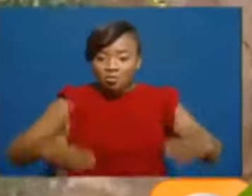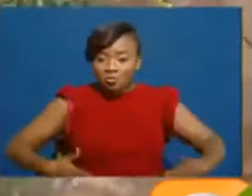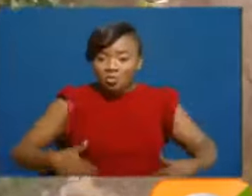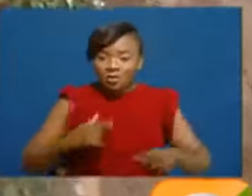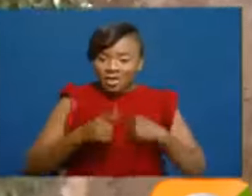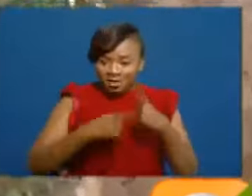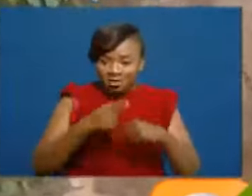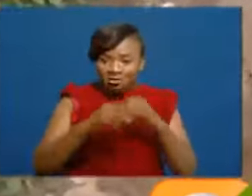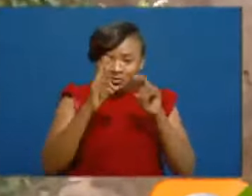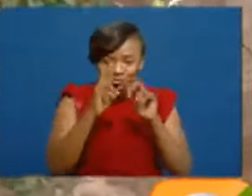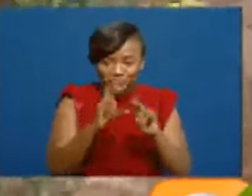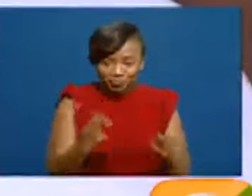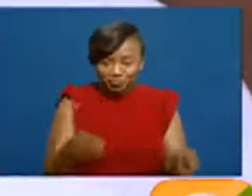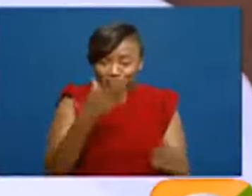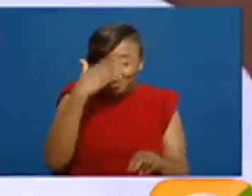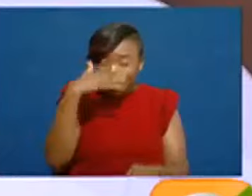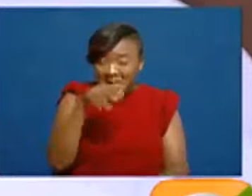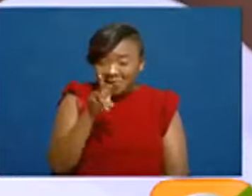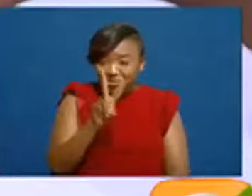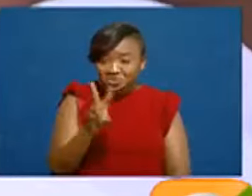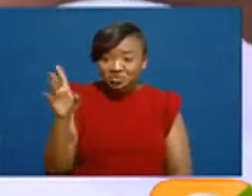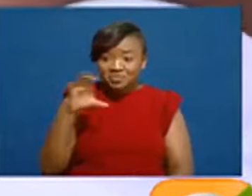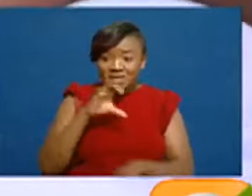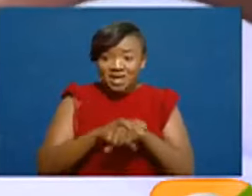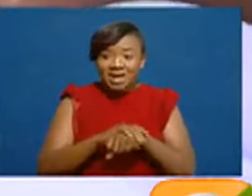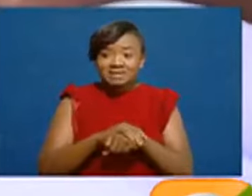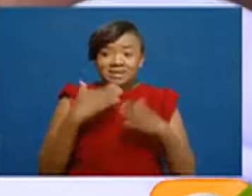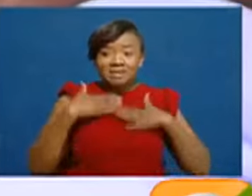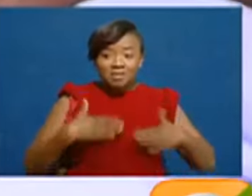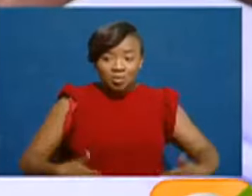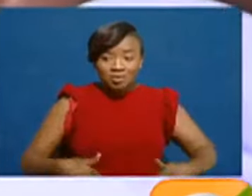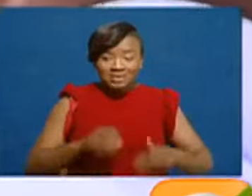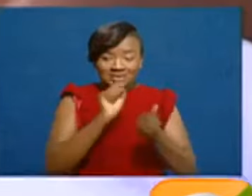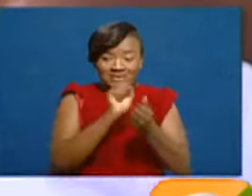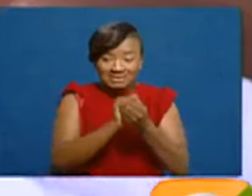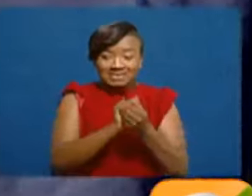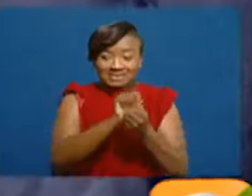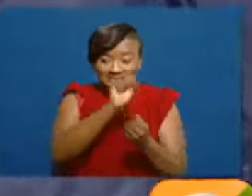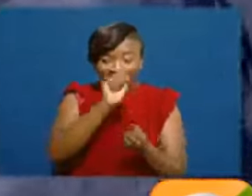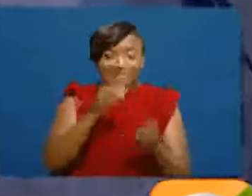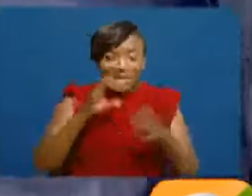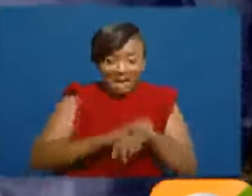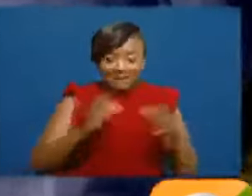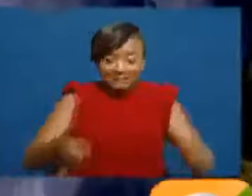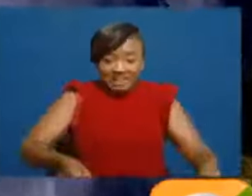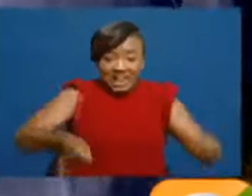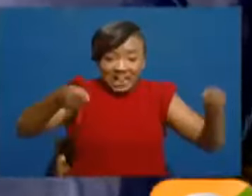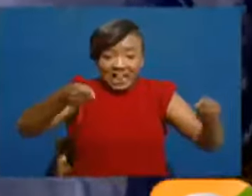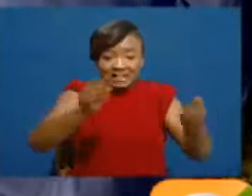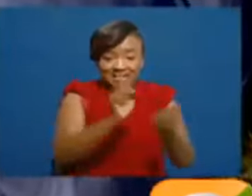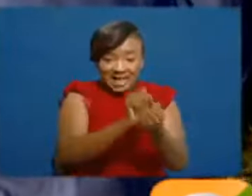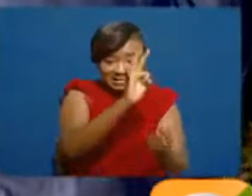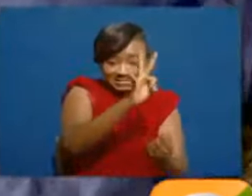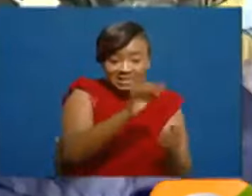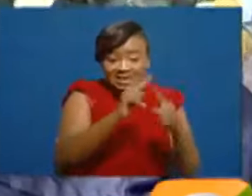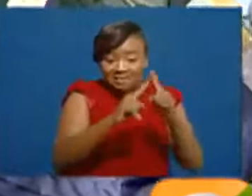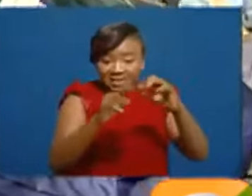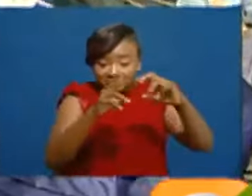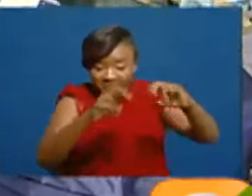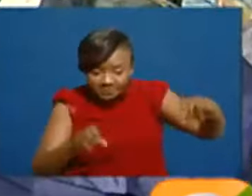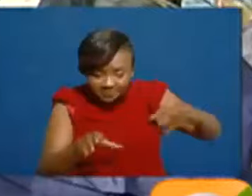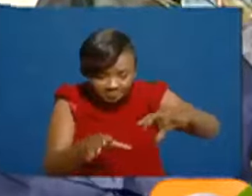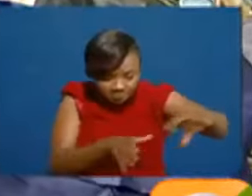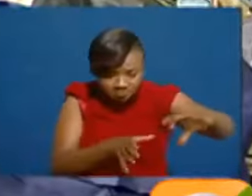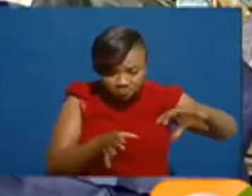incident began. For 2 days, he says they retrieved a total of 13 sacks. Out of these, authorities have confirmed recovery of 9 bodies